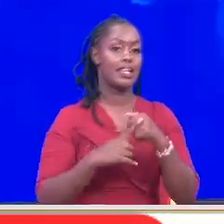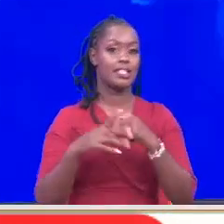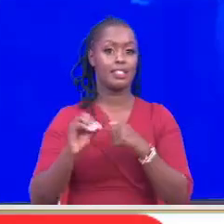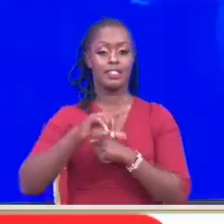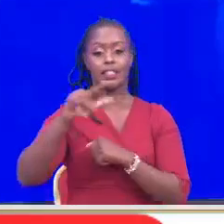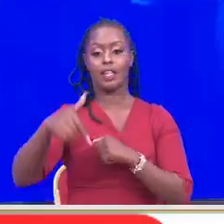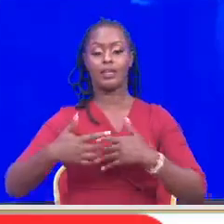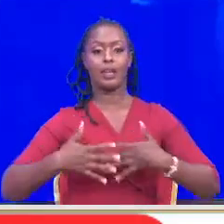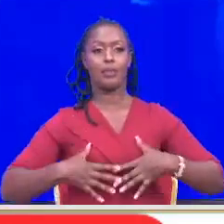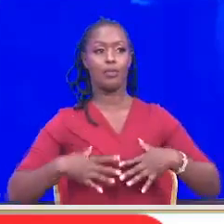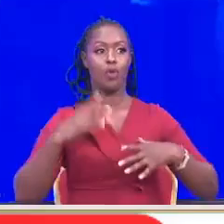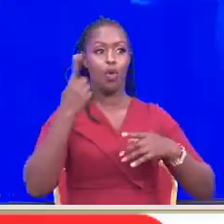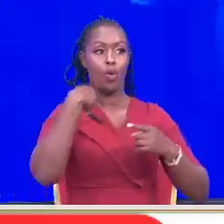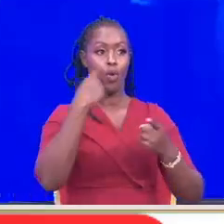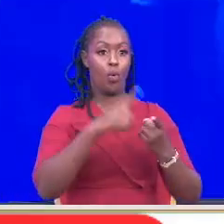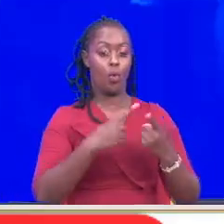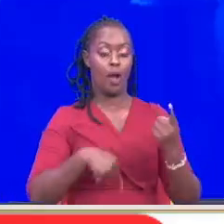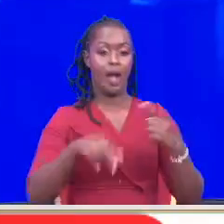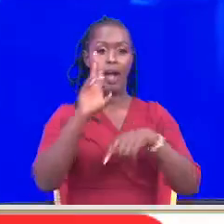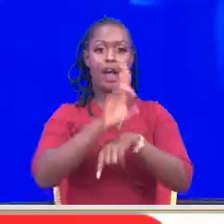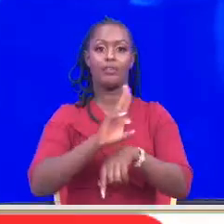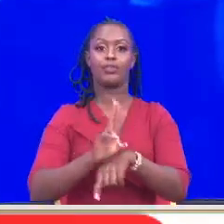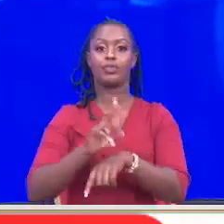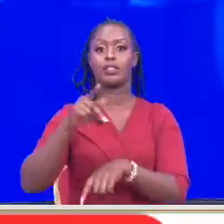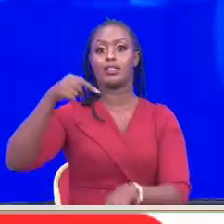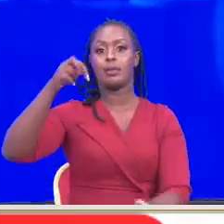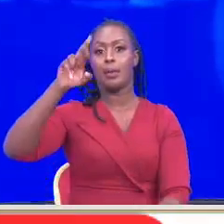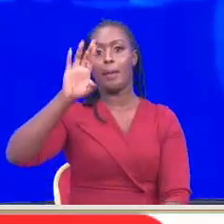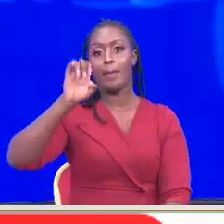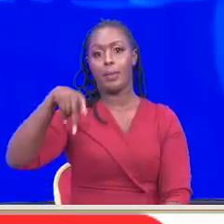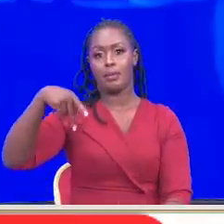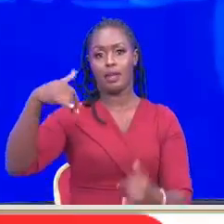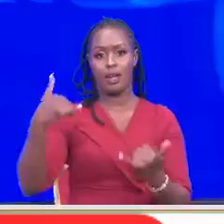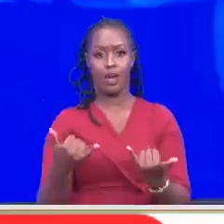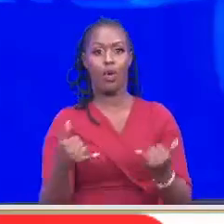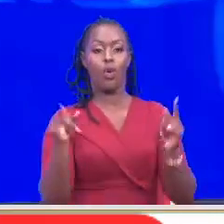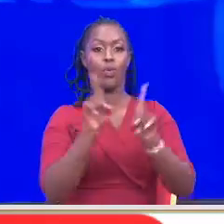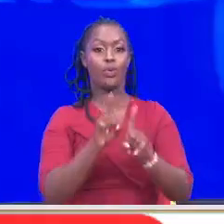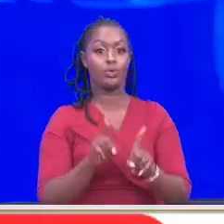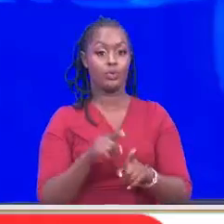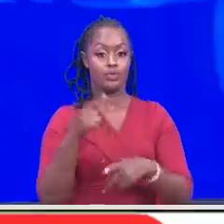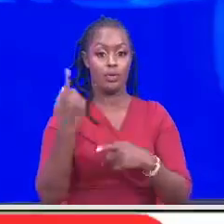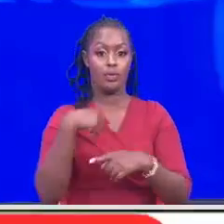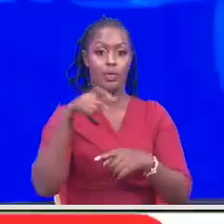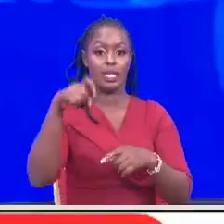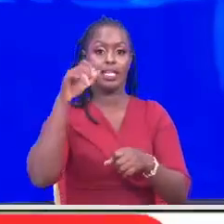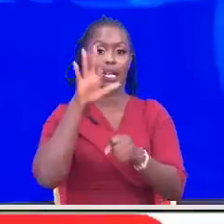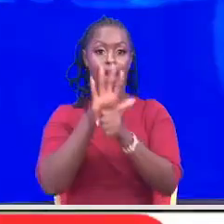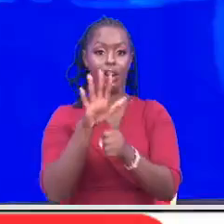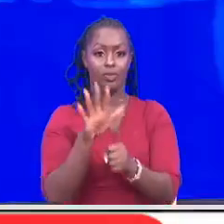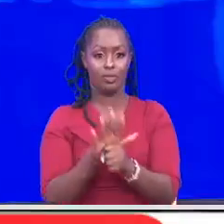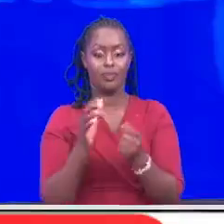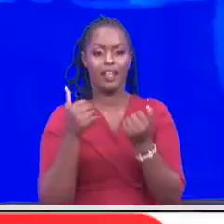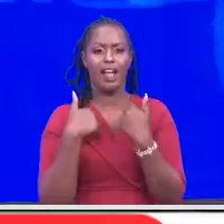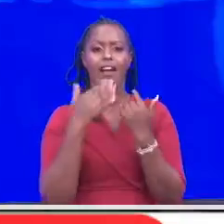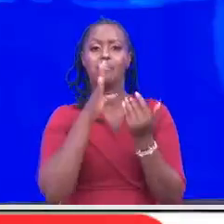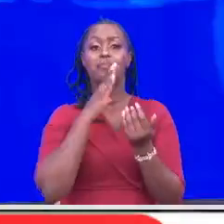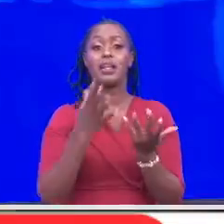360,000 people who have initiated PrEP. So certainly, yes, good progress, but still a lot needs to be done. There have been more